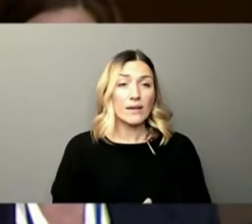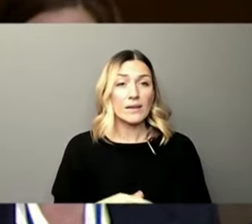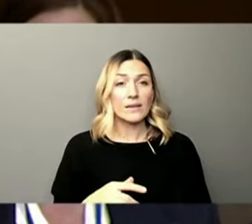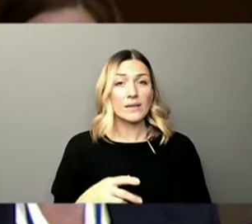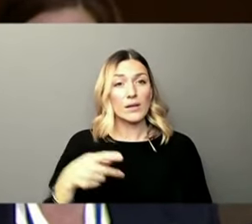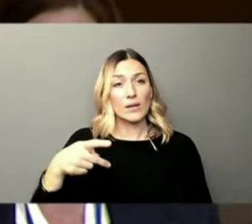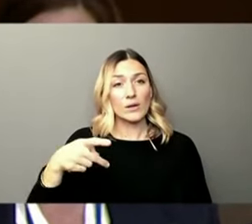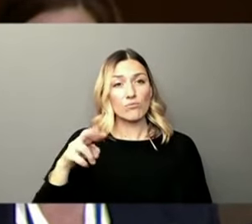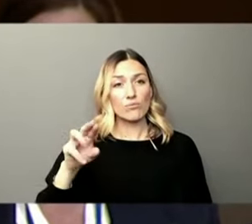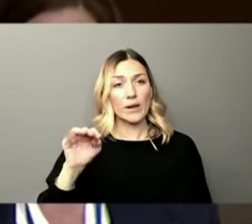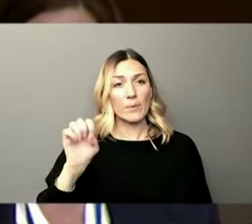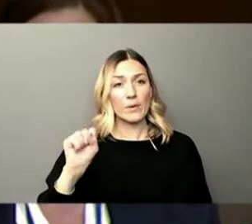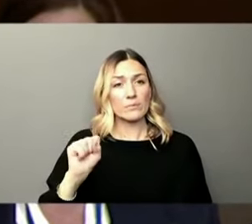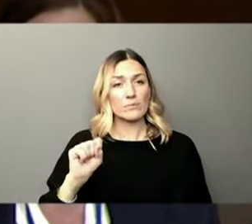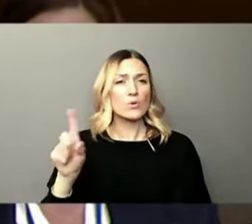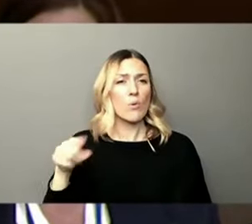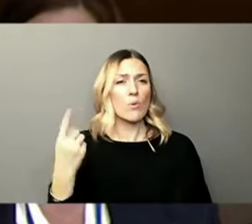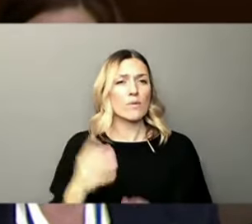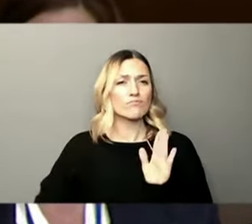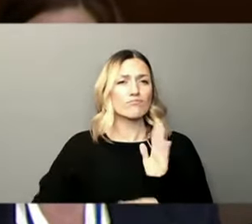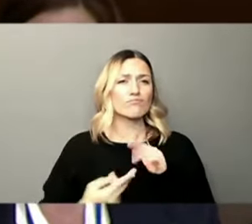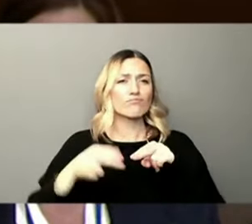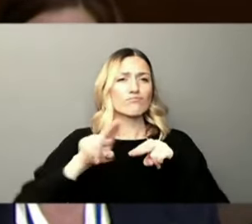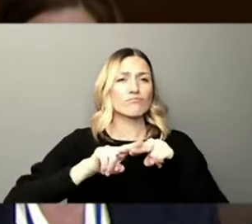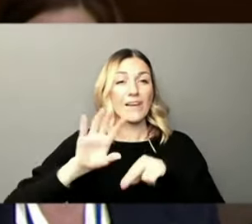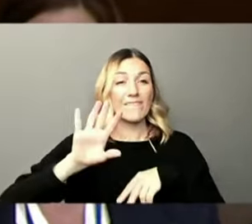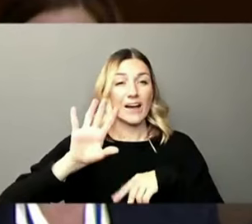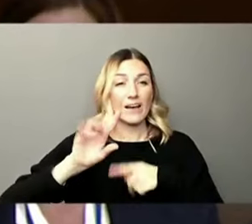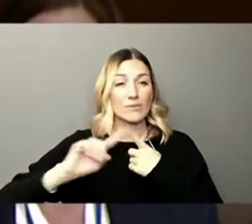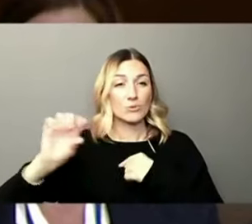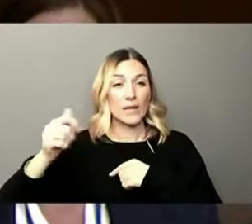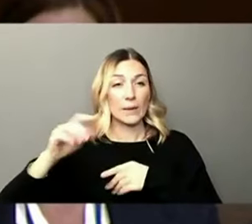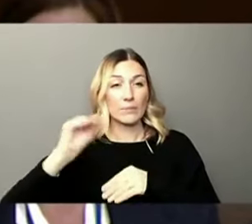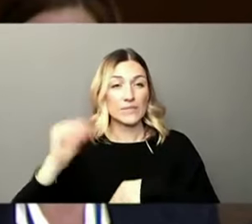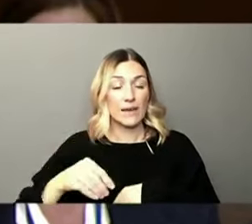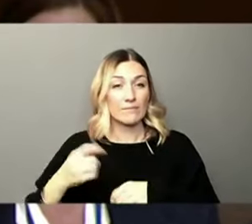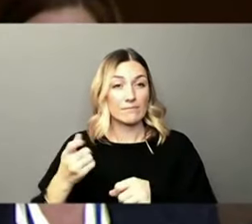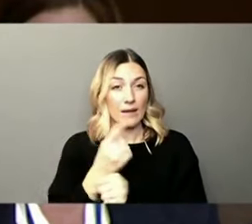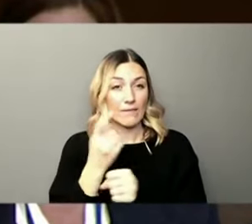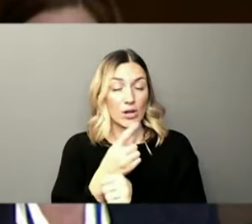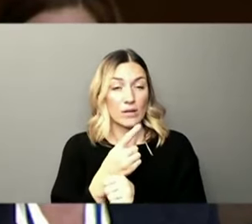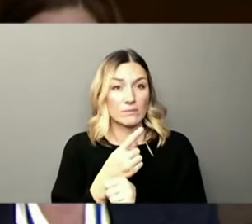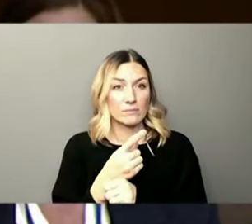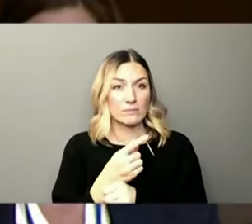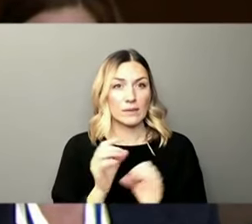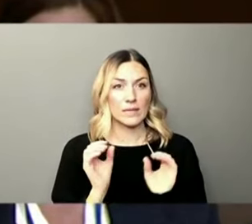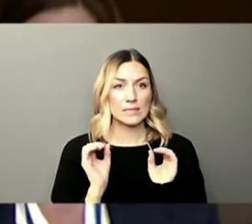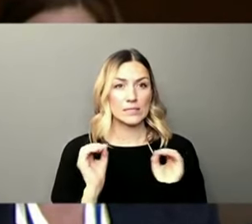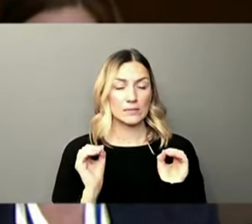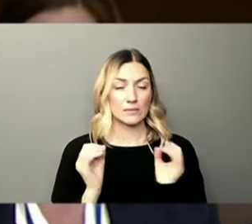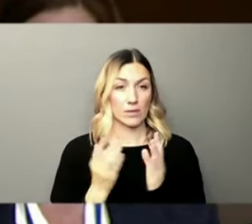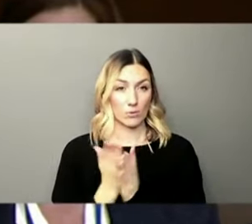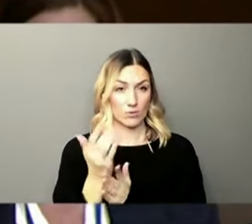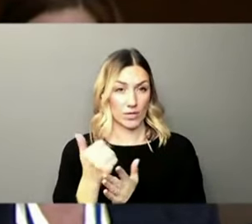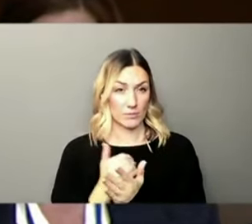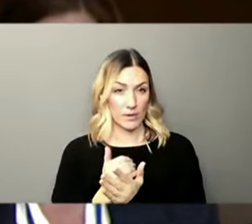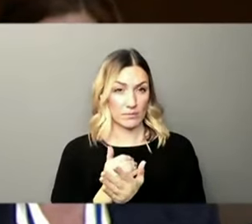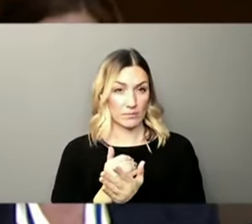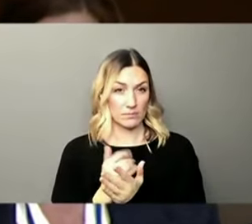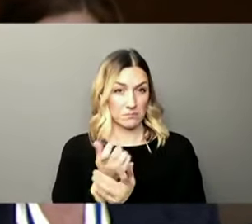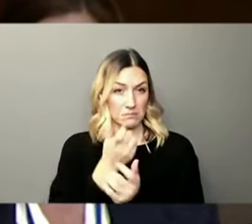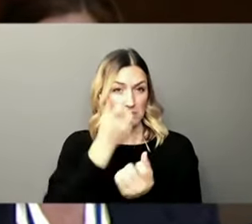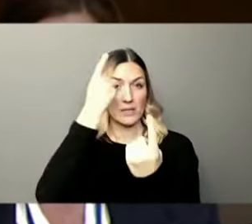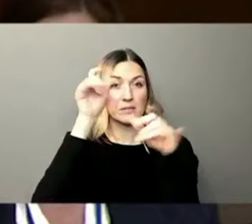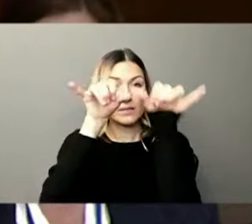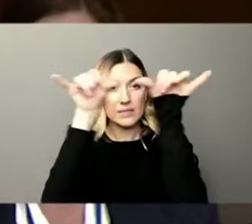going up 5 to 10% a year, along with zero transparency into the system. I think